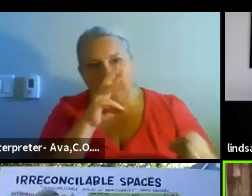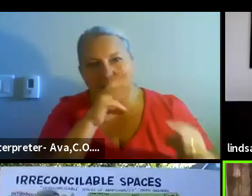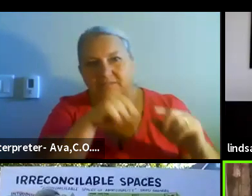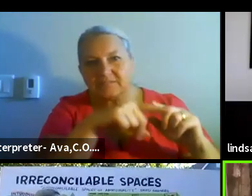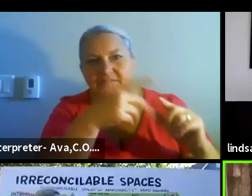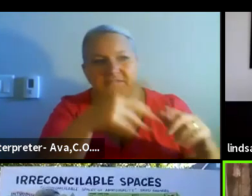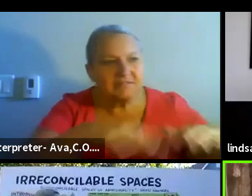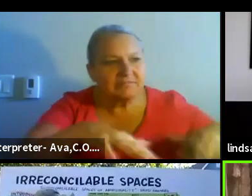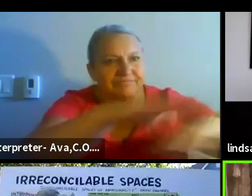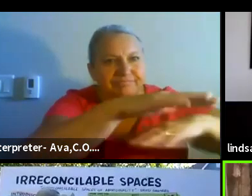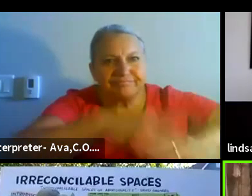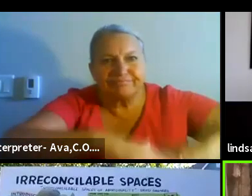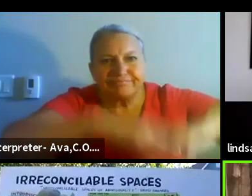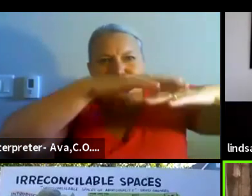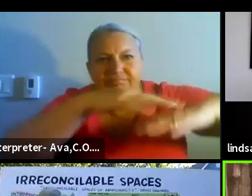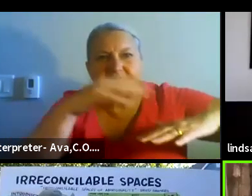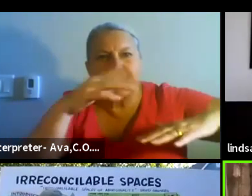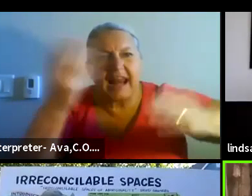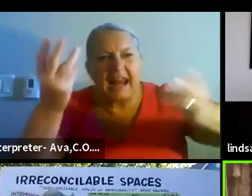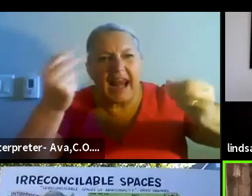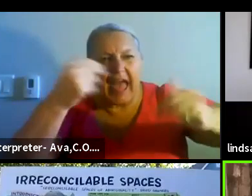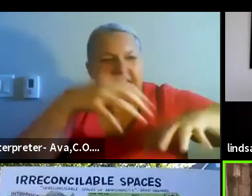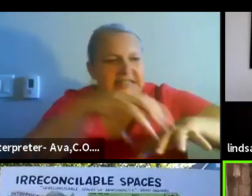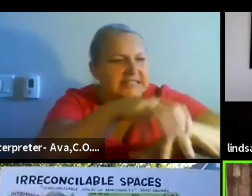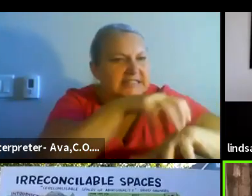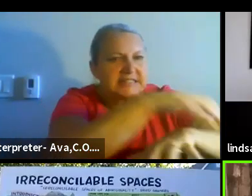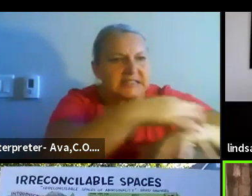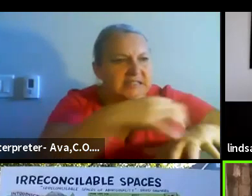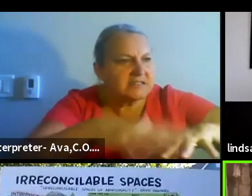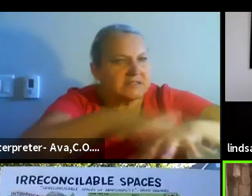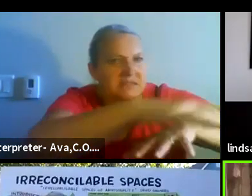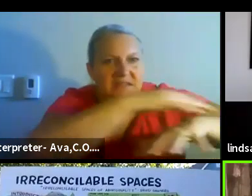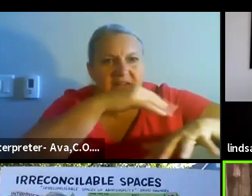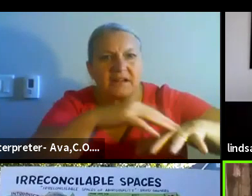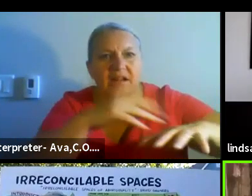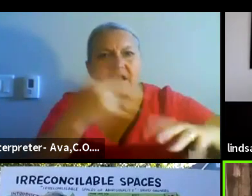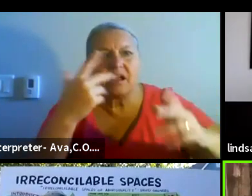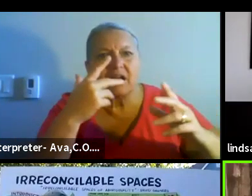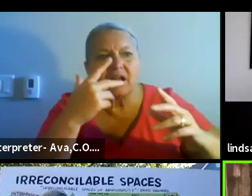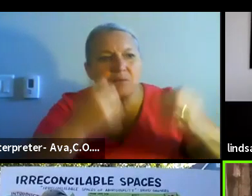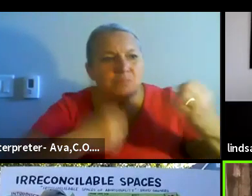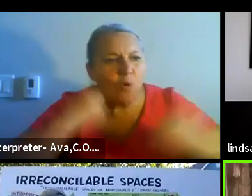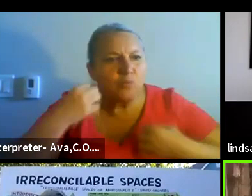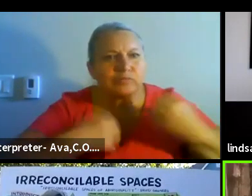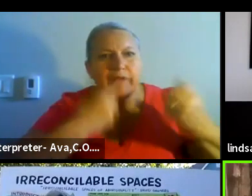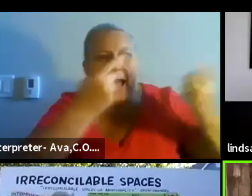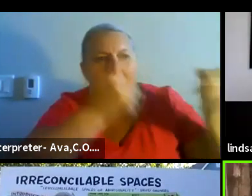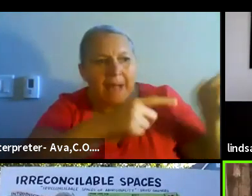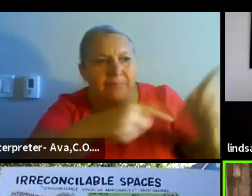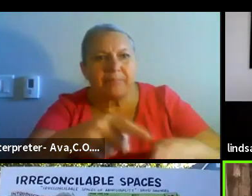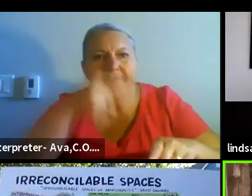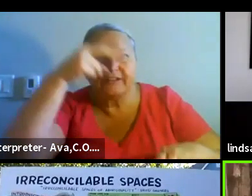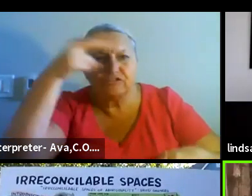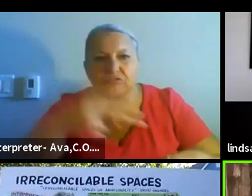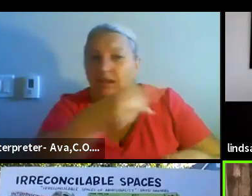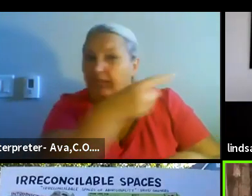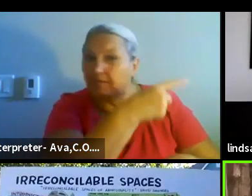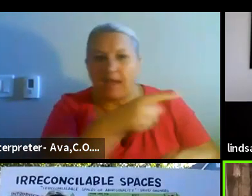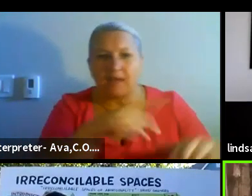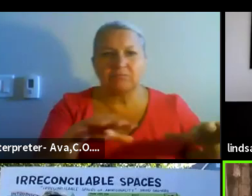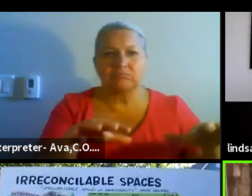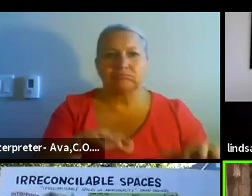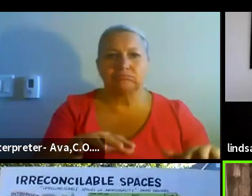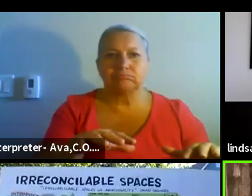scarred land, to the messages beyond human hearing. They set the pace. They sat with what they heard, and